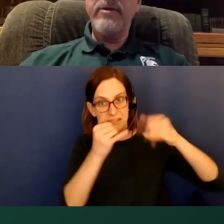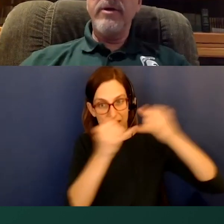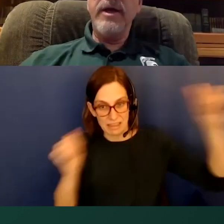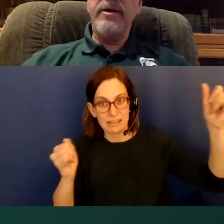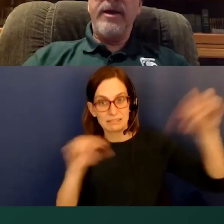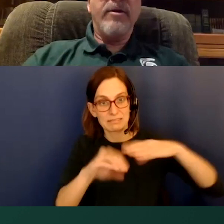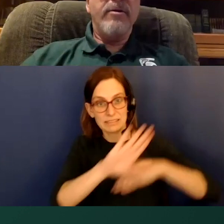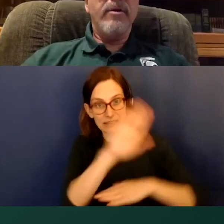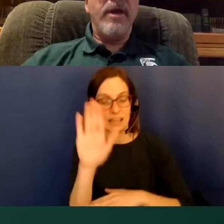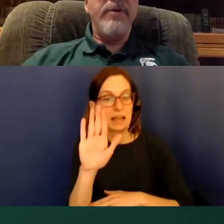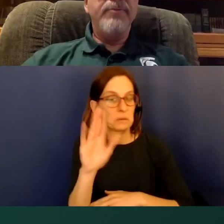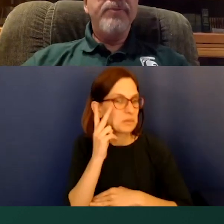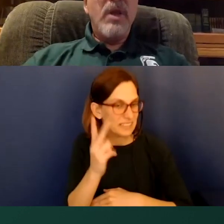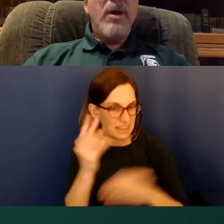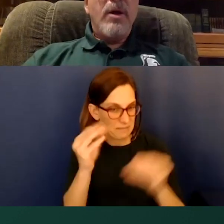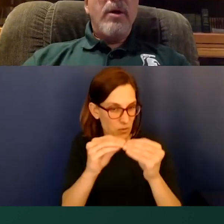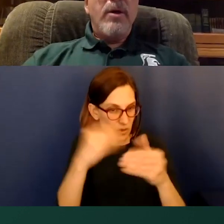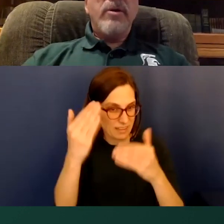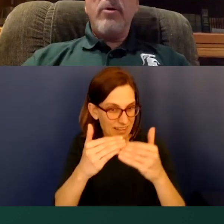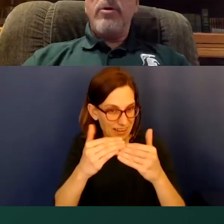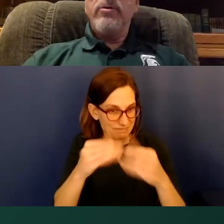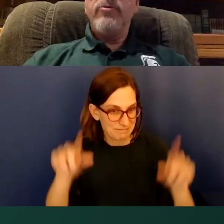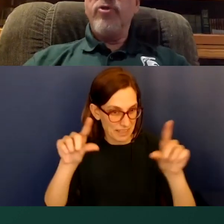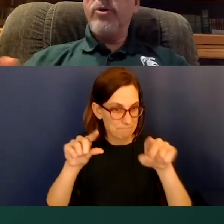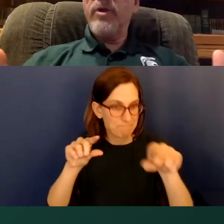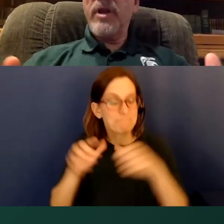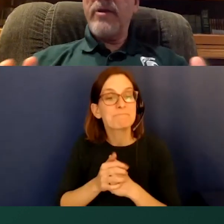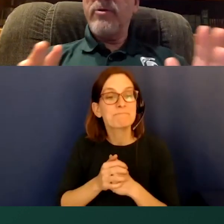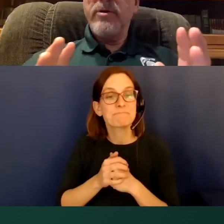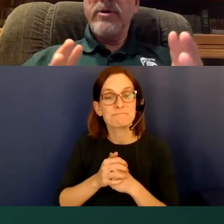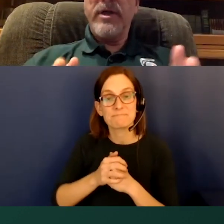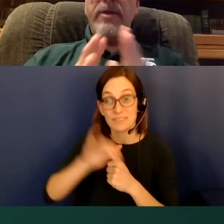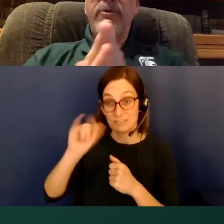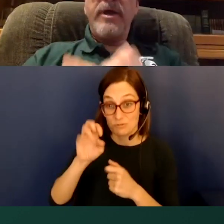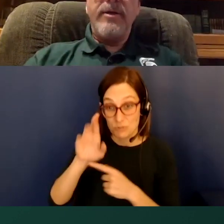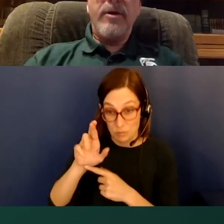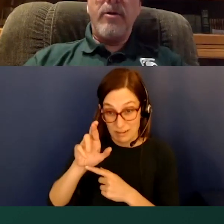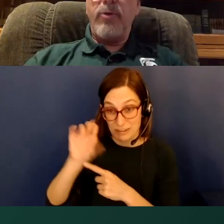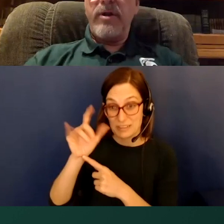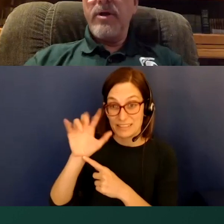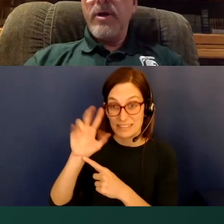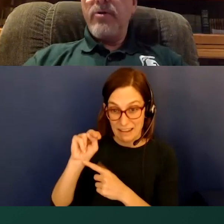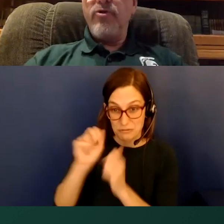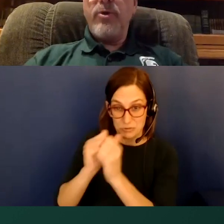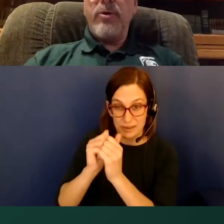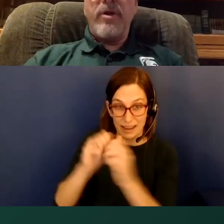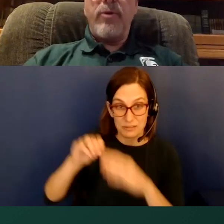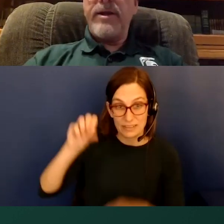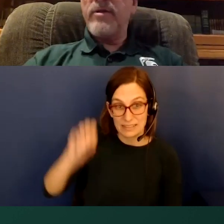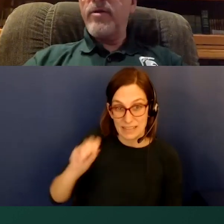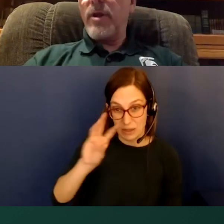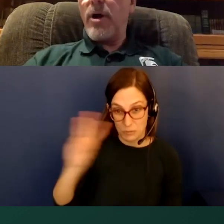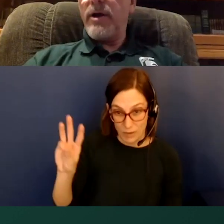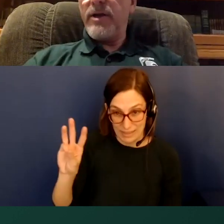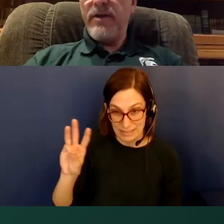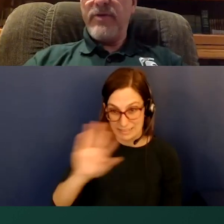see that in the next slide. So Jupiter and Saturn together in the southwest. Jupiter is the